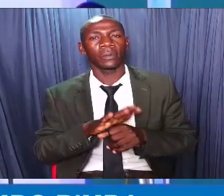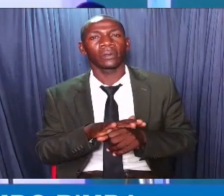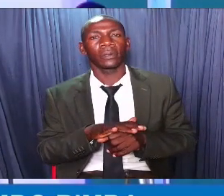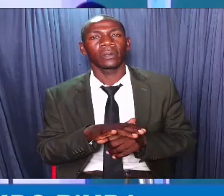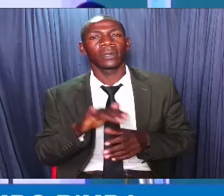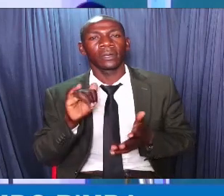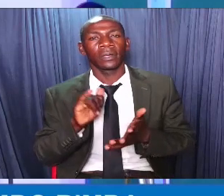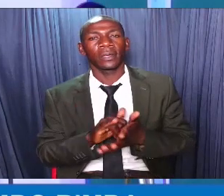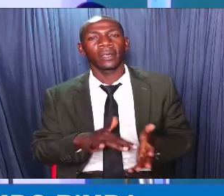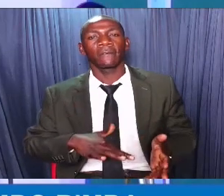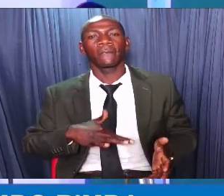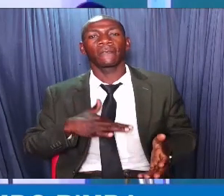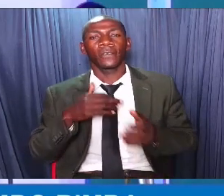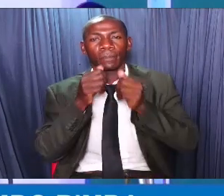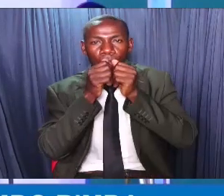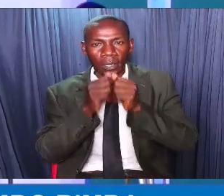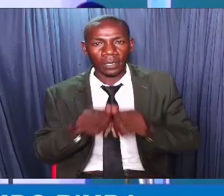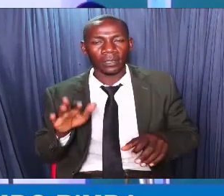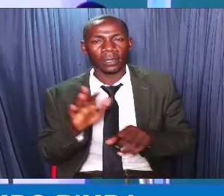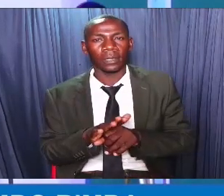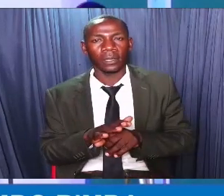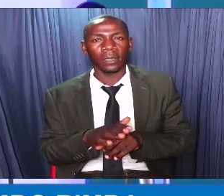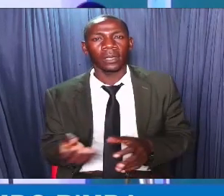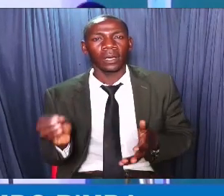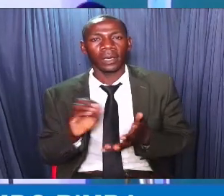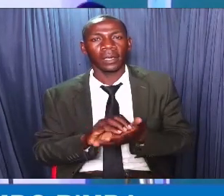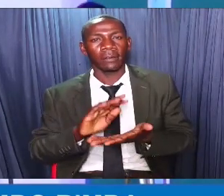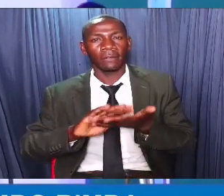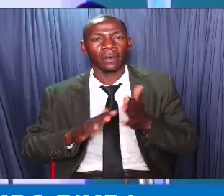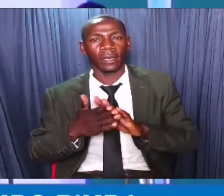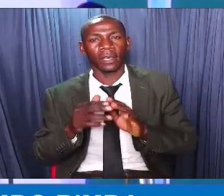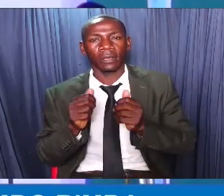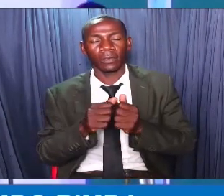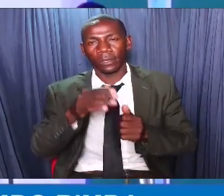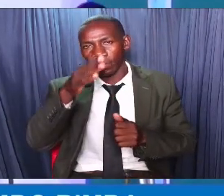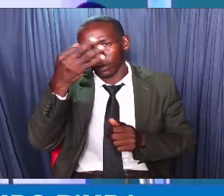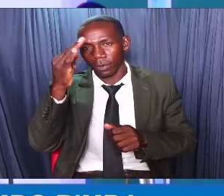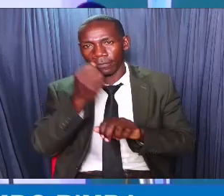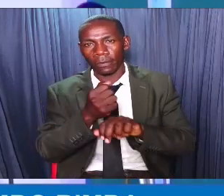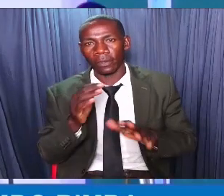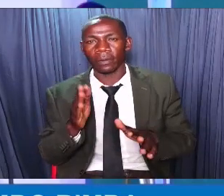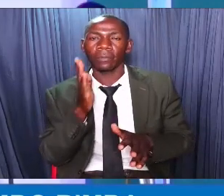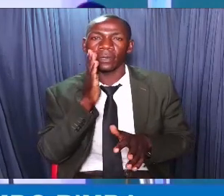Kwamba wamesikia kubarikiwa. That they feel blessed. Tena kusamehewa na Mungu wa mwanzilishi. Forgiven by God of